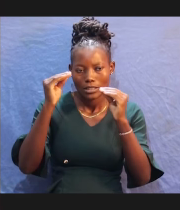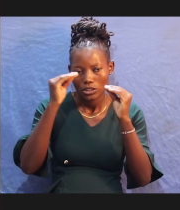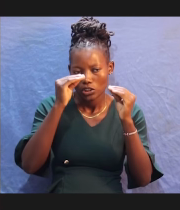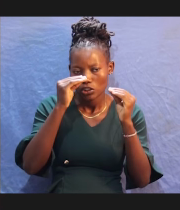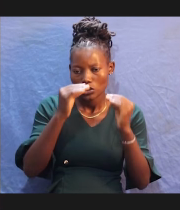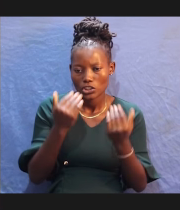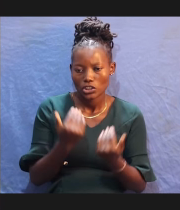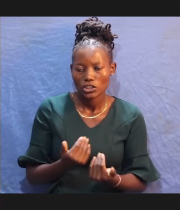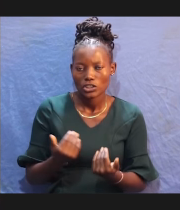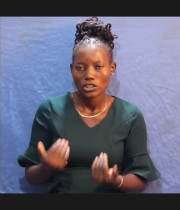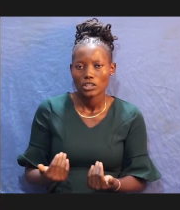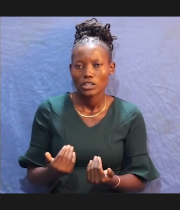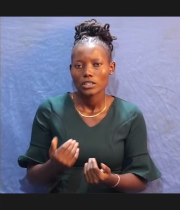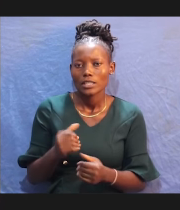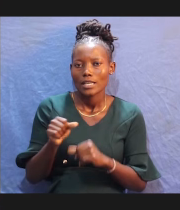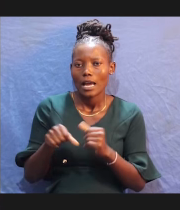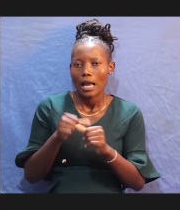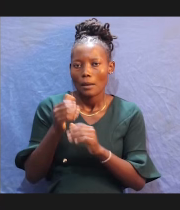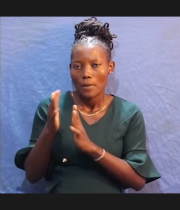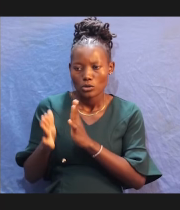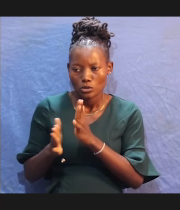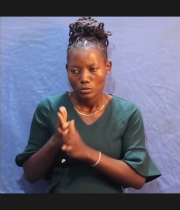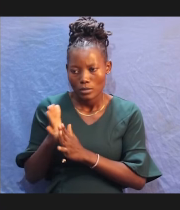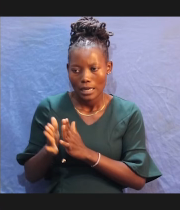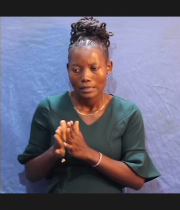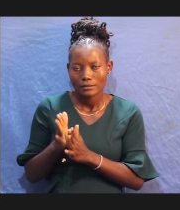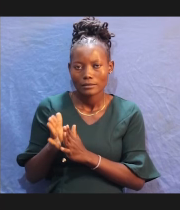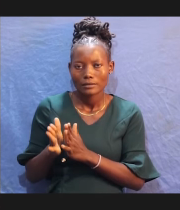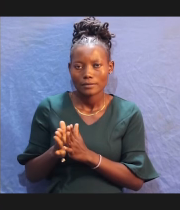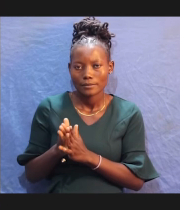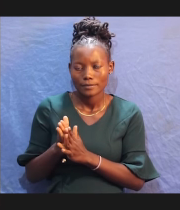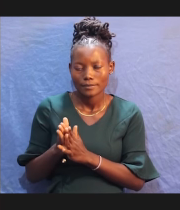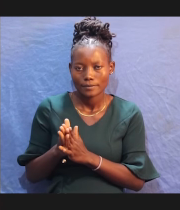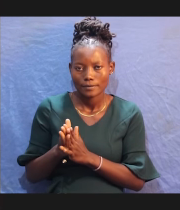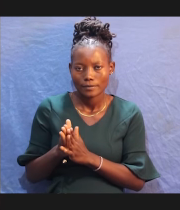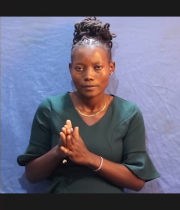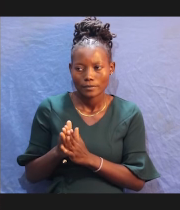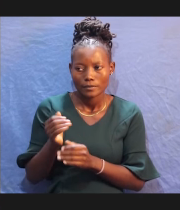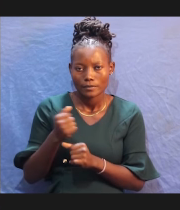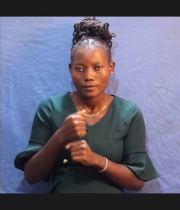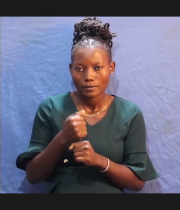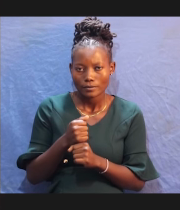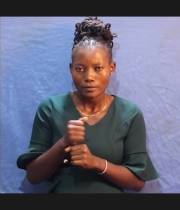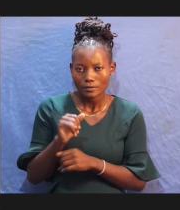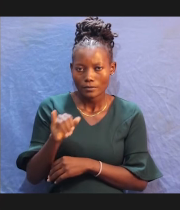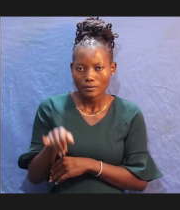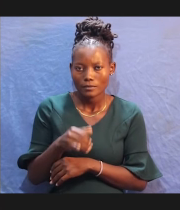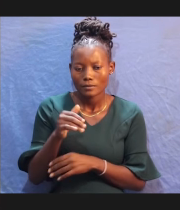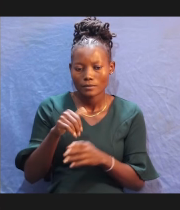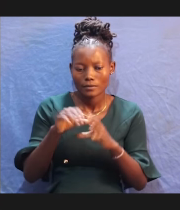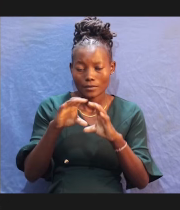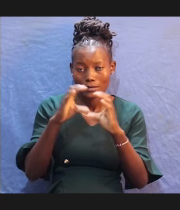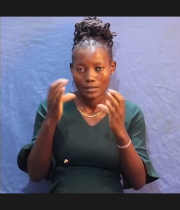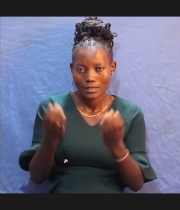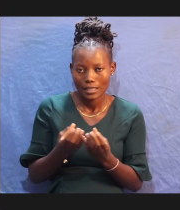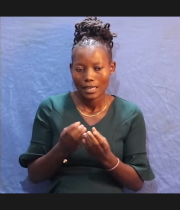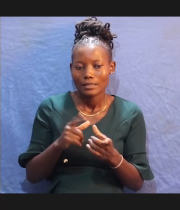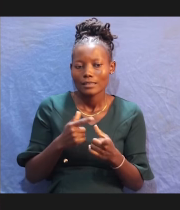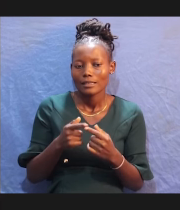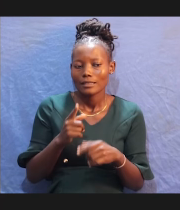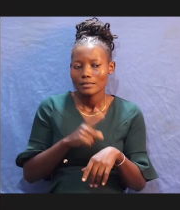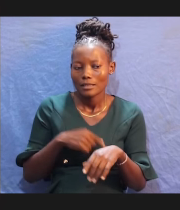youngsters for employability and preparing them for employability. But they were doing that just in the classroom. And then when they